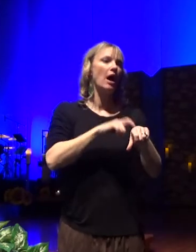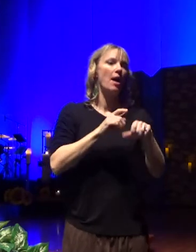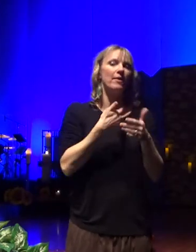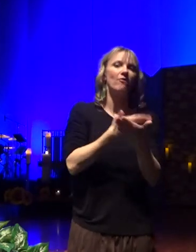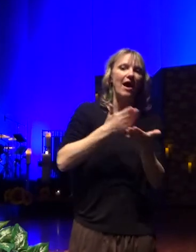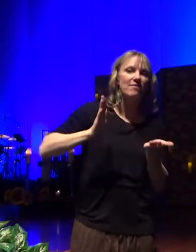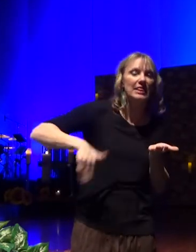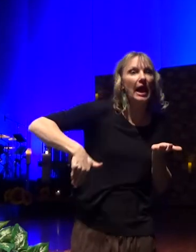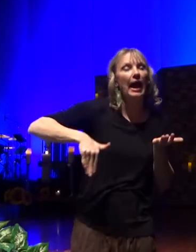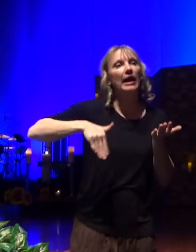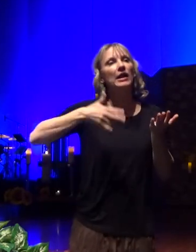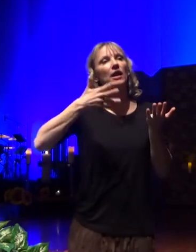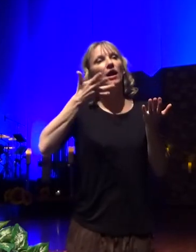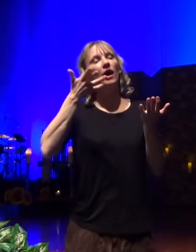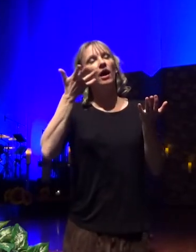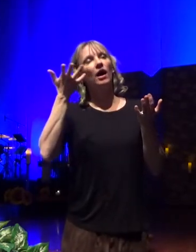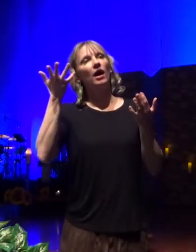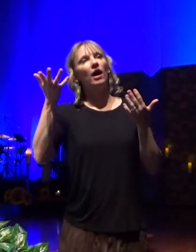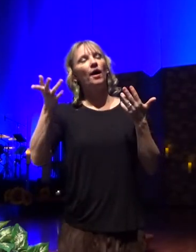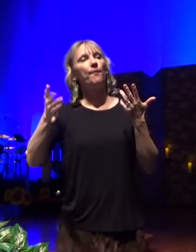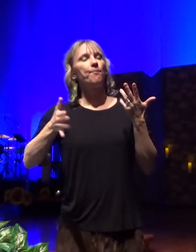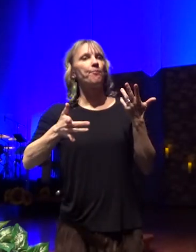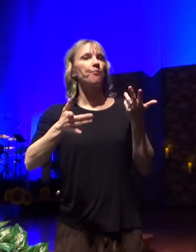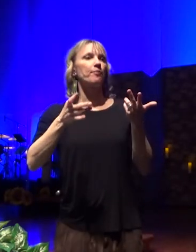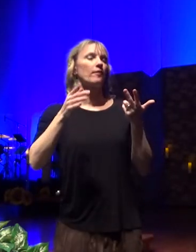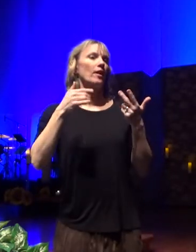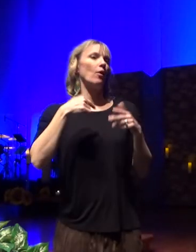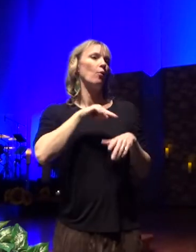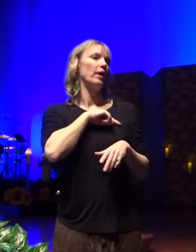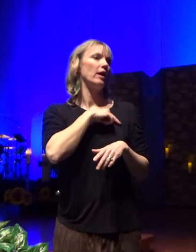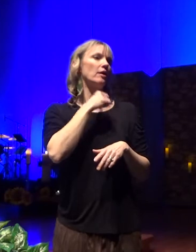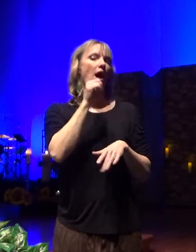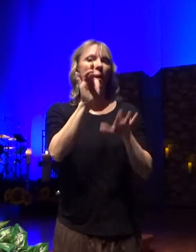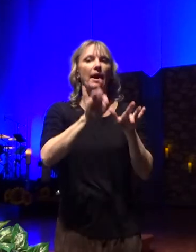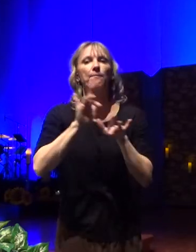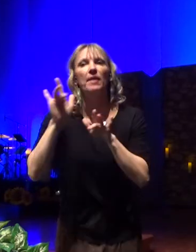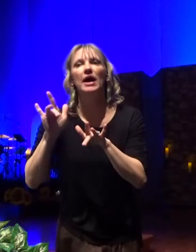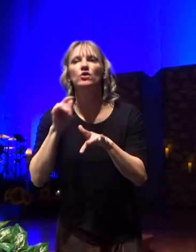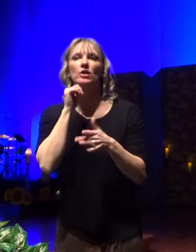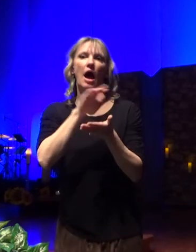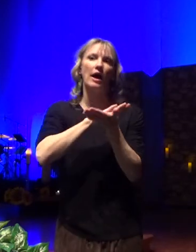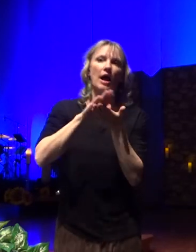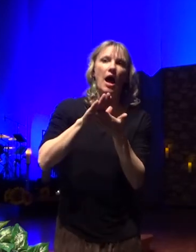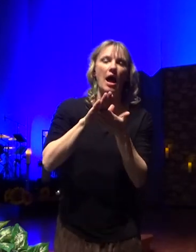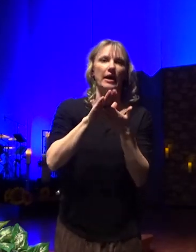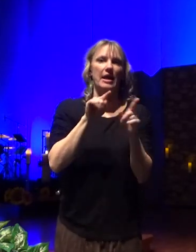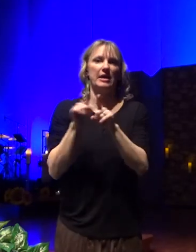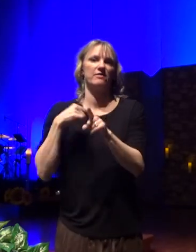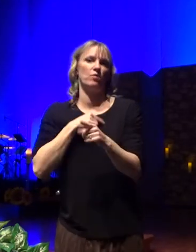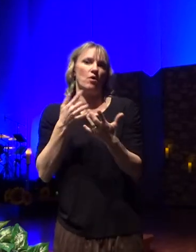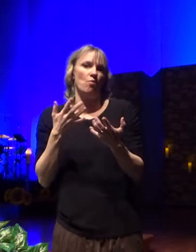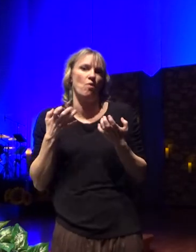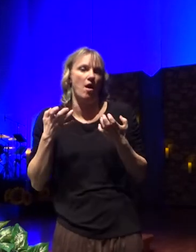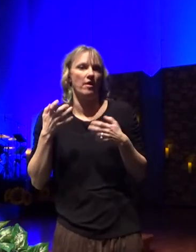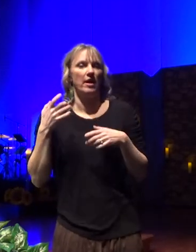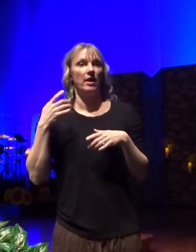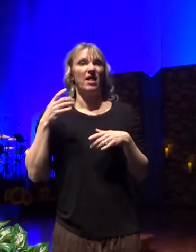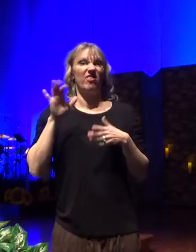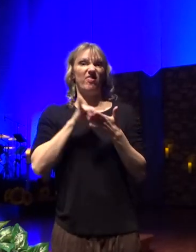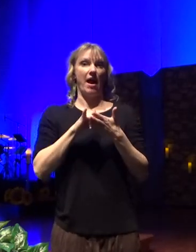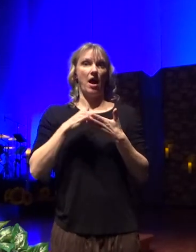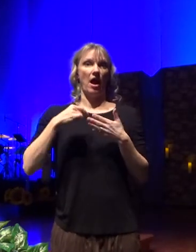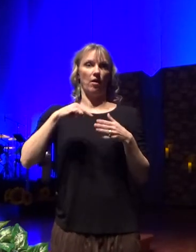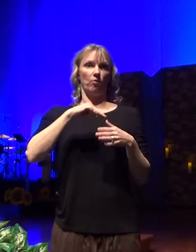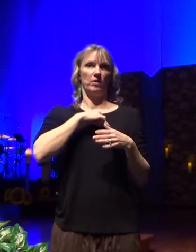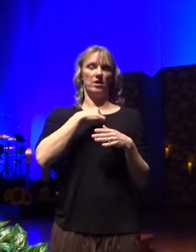later than we wanted to be, the time where we were a little less compassionate and kind as we know we could have been, we